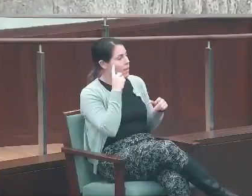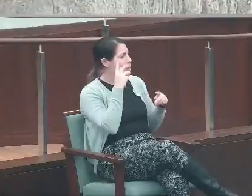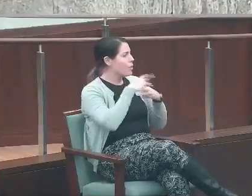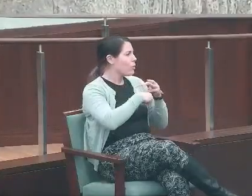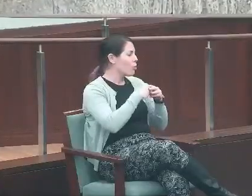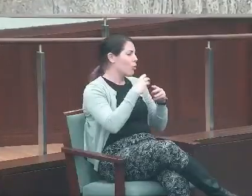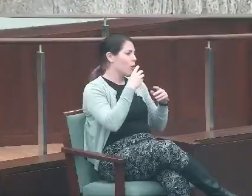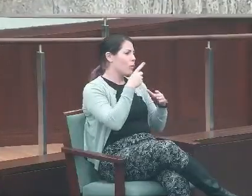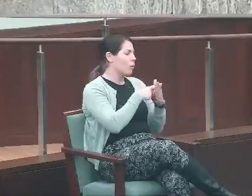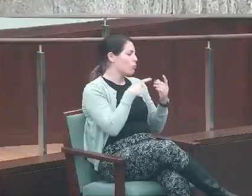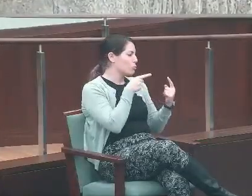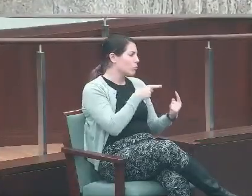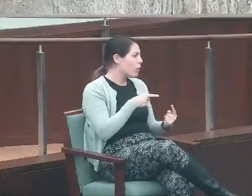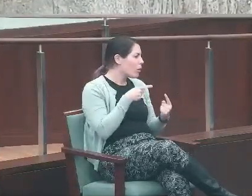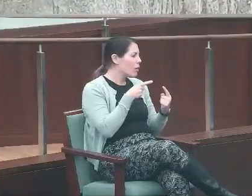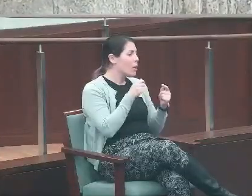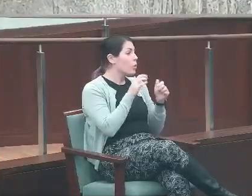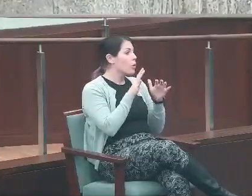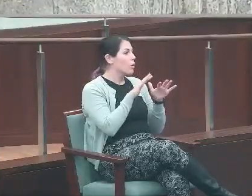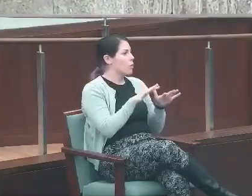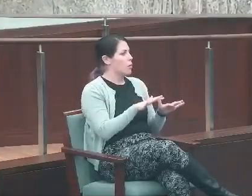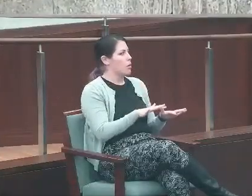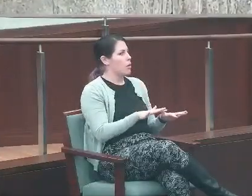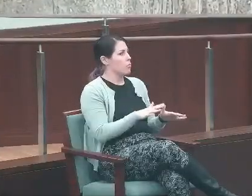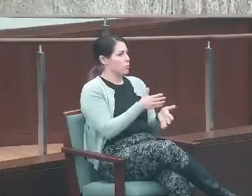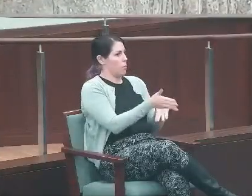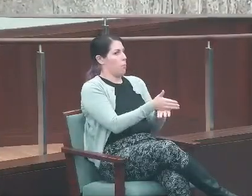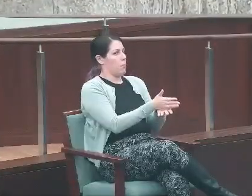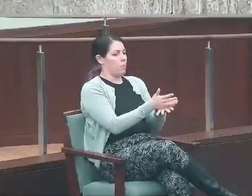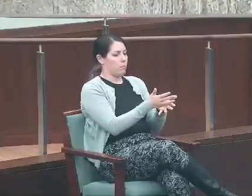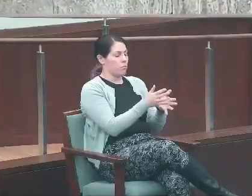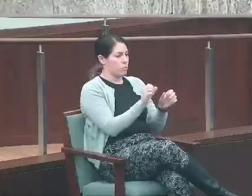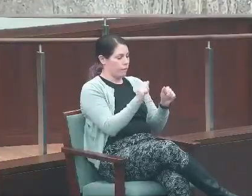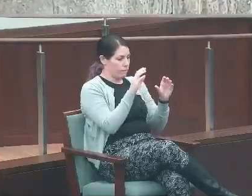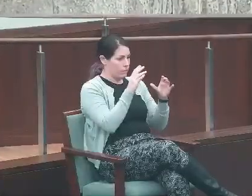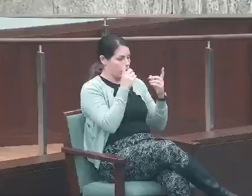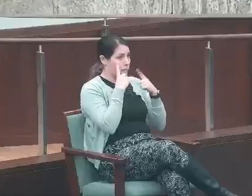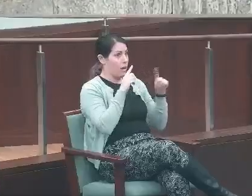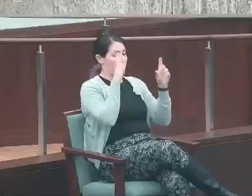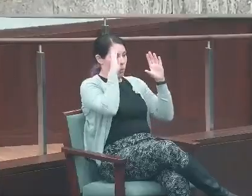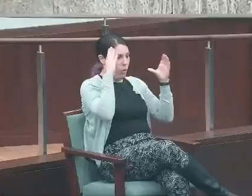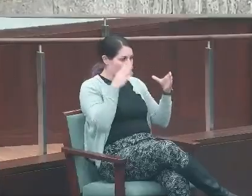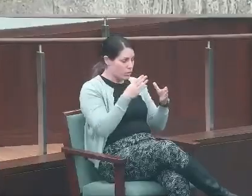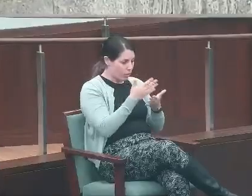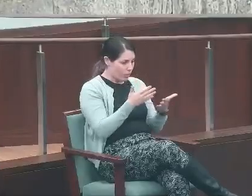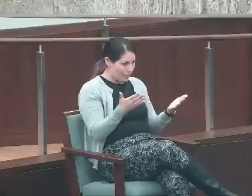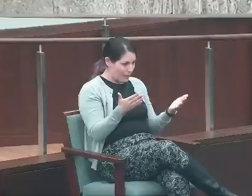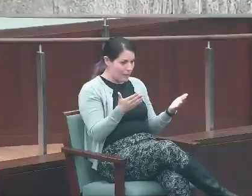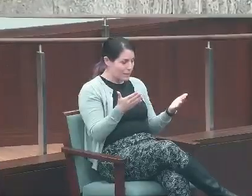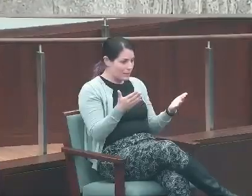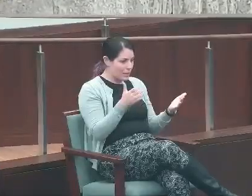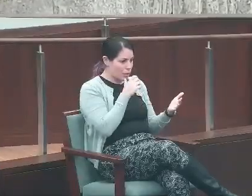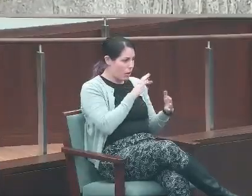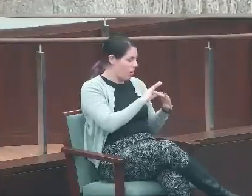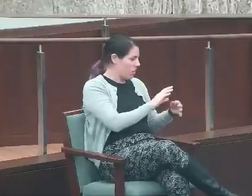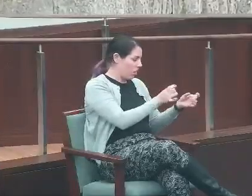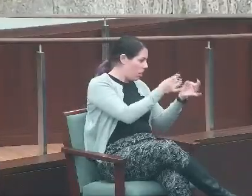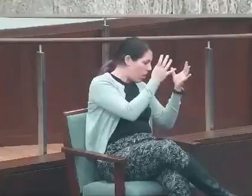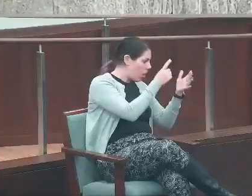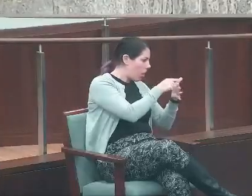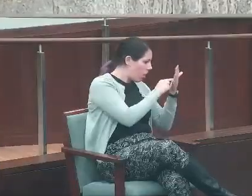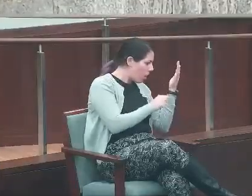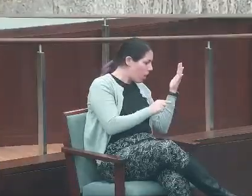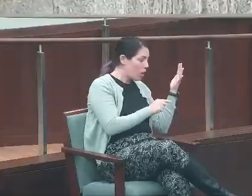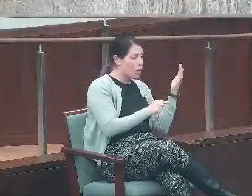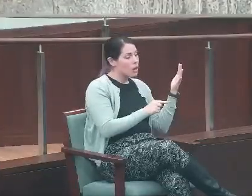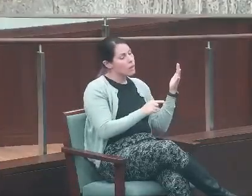live will just cease and we'll be able to focus on the things that we are supposed to focus on. And I kept on saying